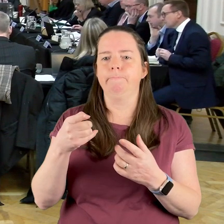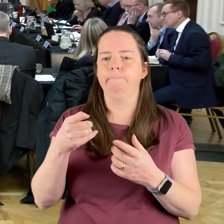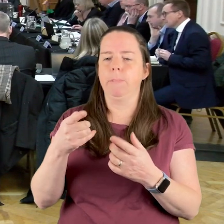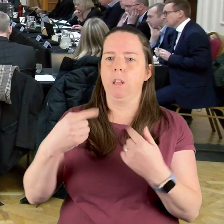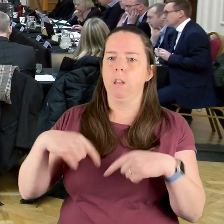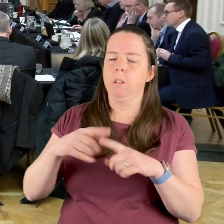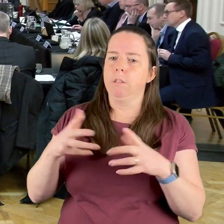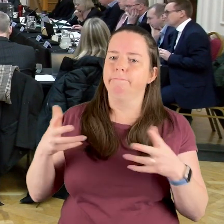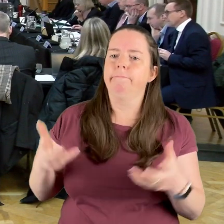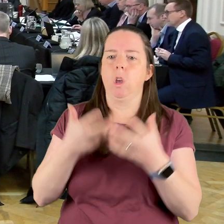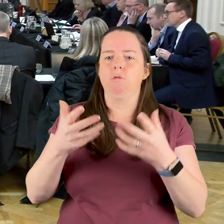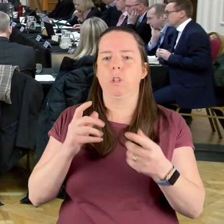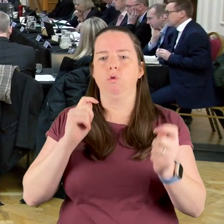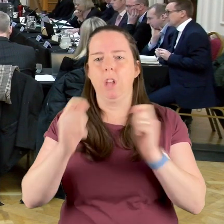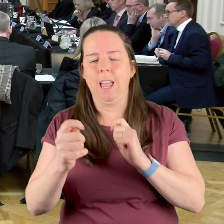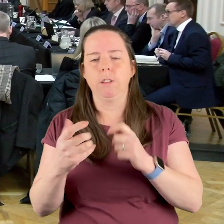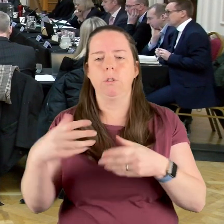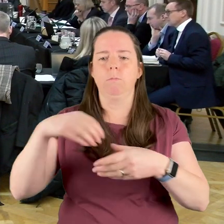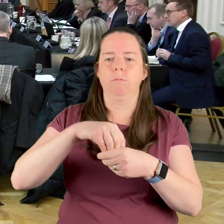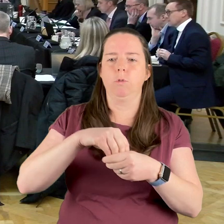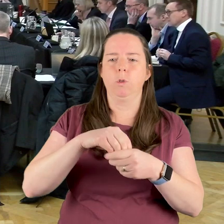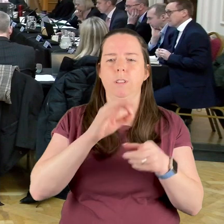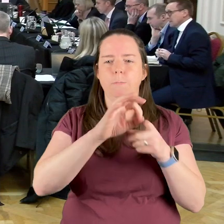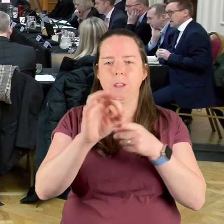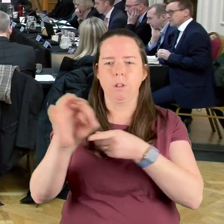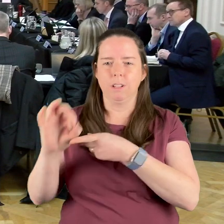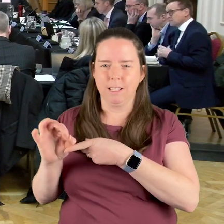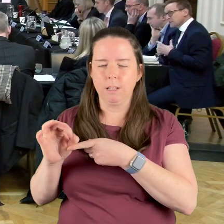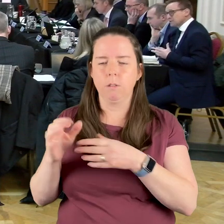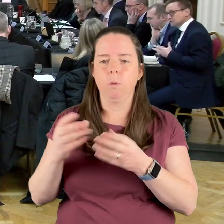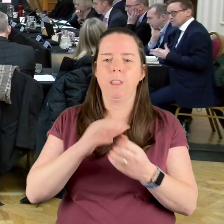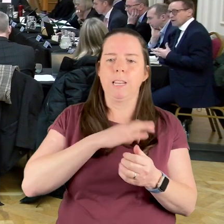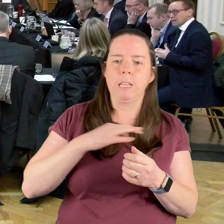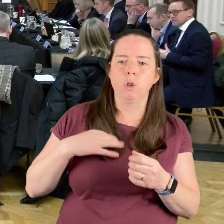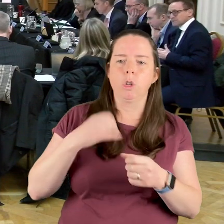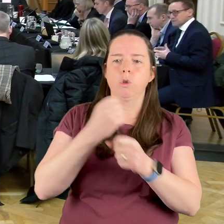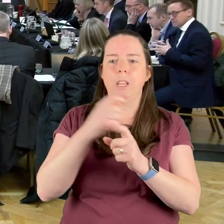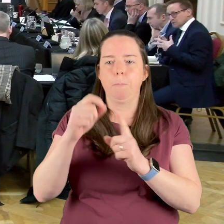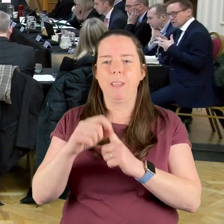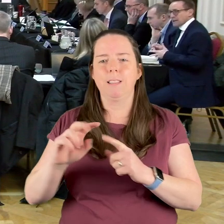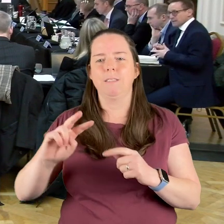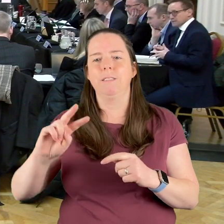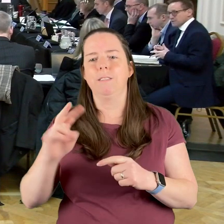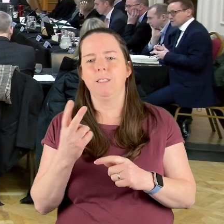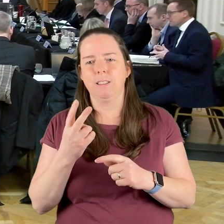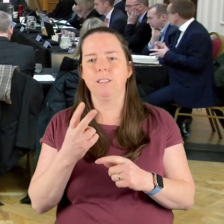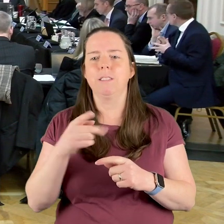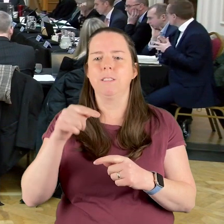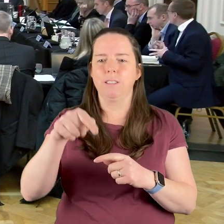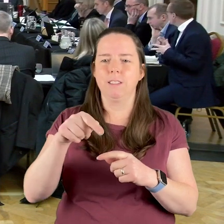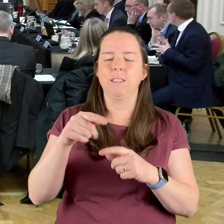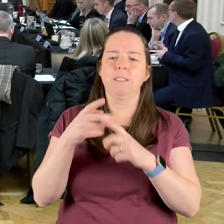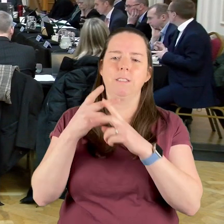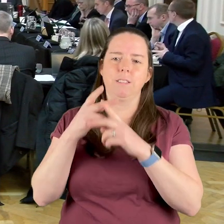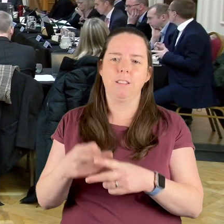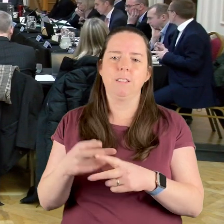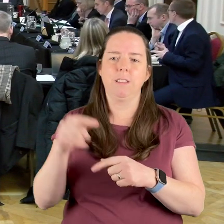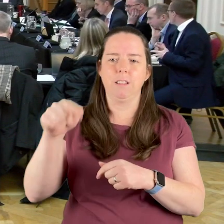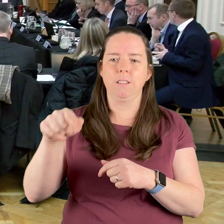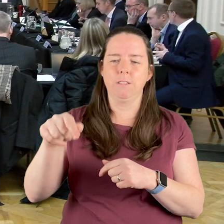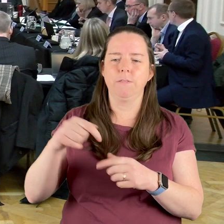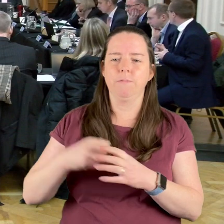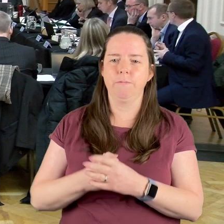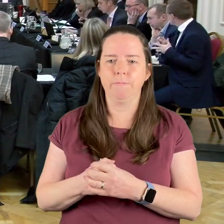are really important and substantive for us as real drivers for change within